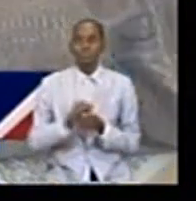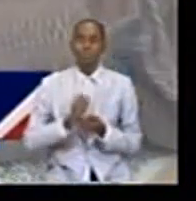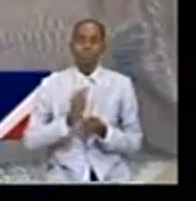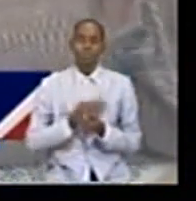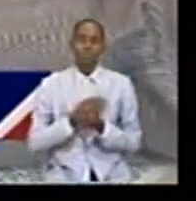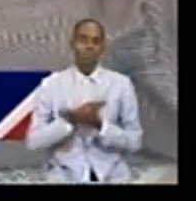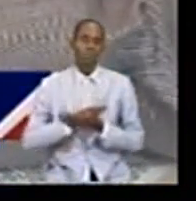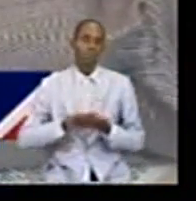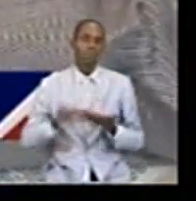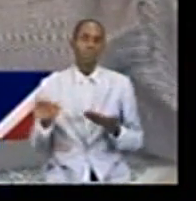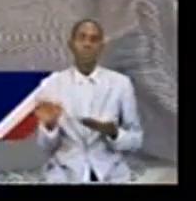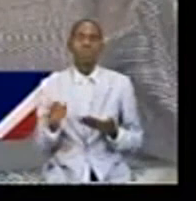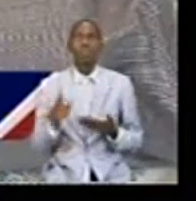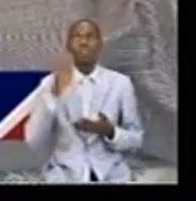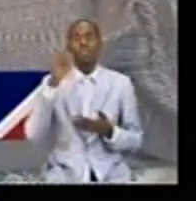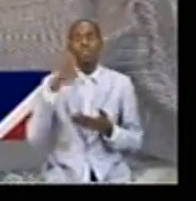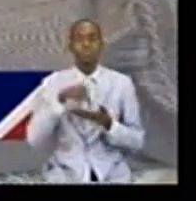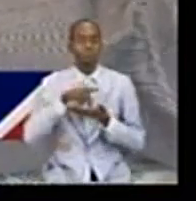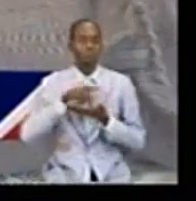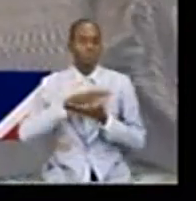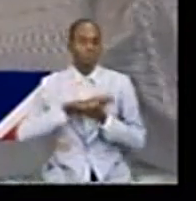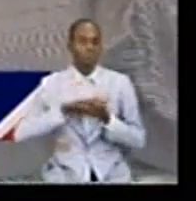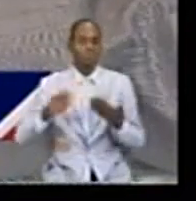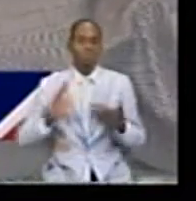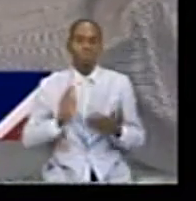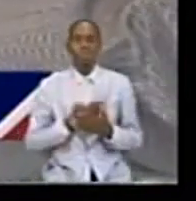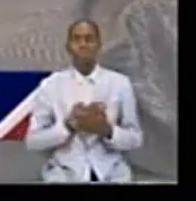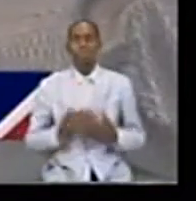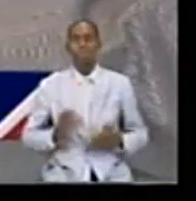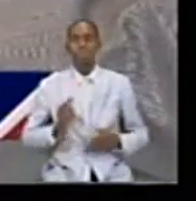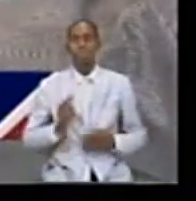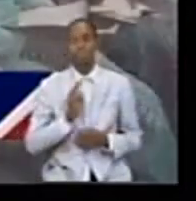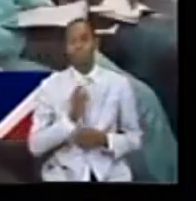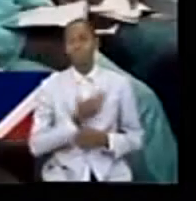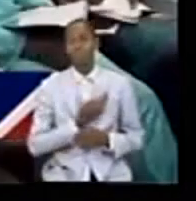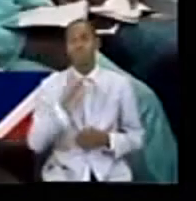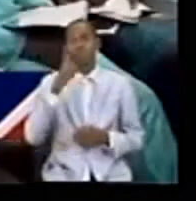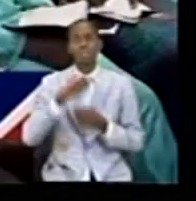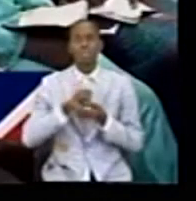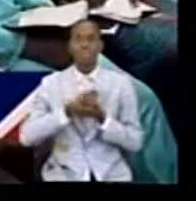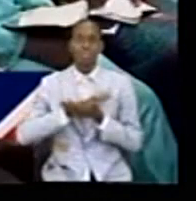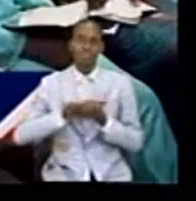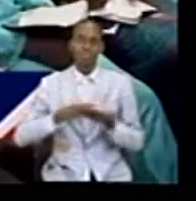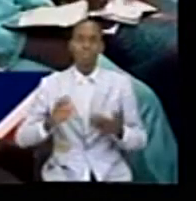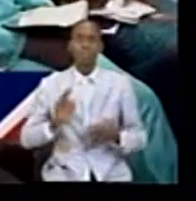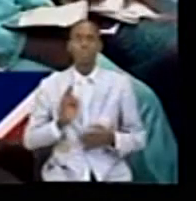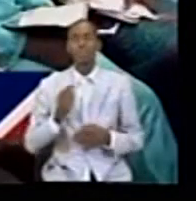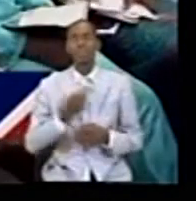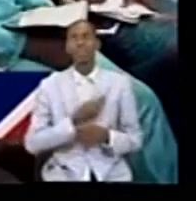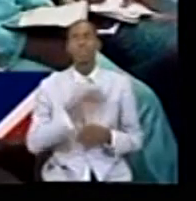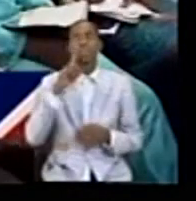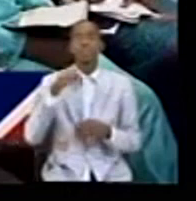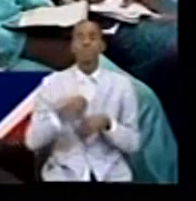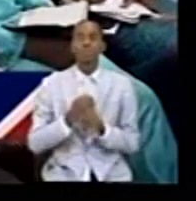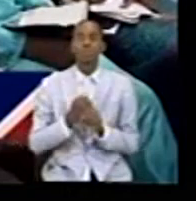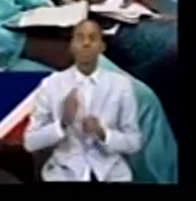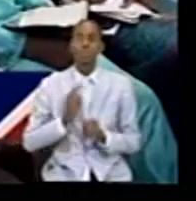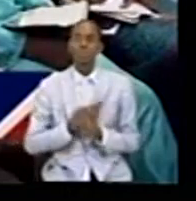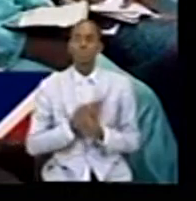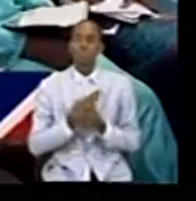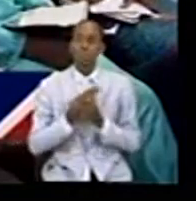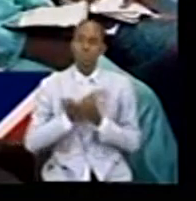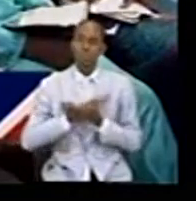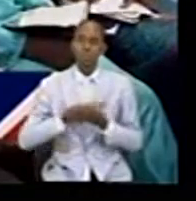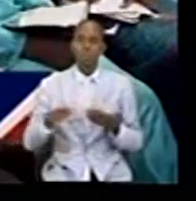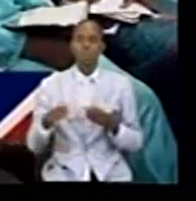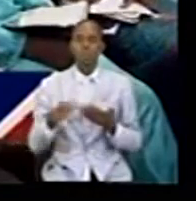us. It purifies us. It sanctifies us. It makes us holy.